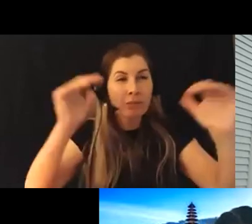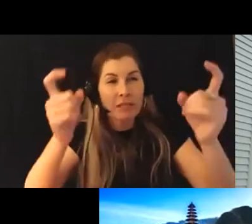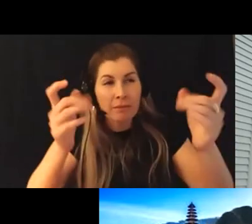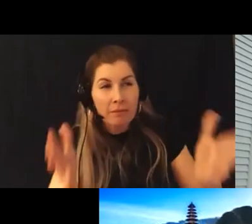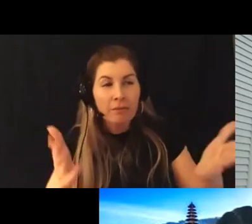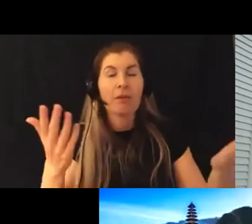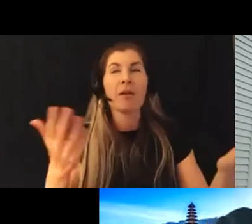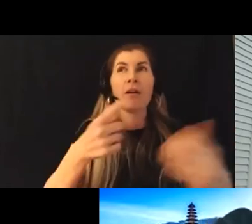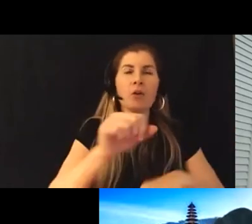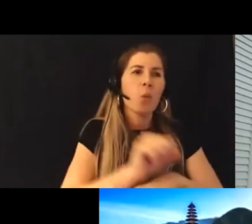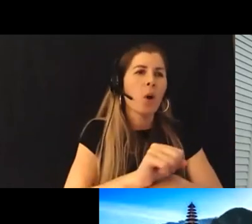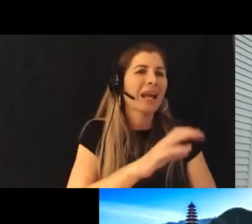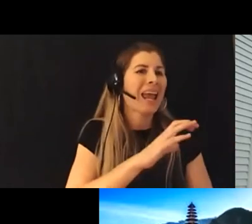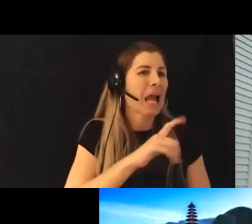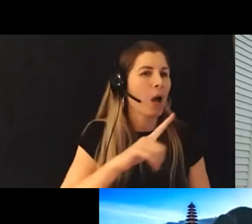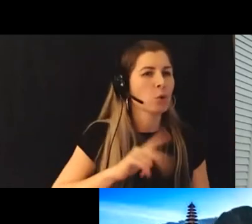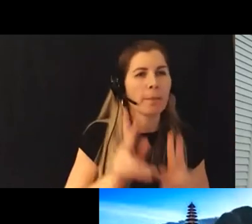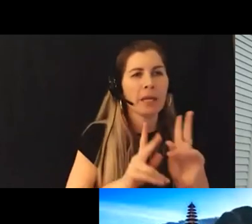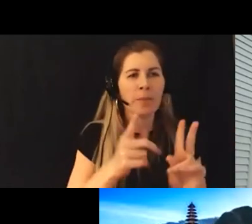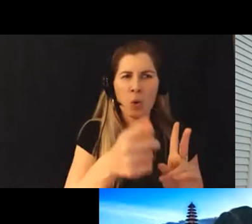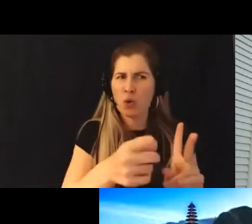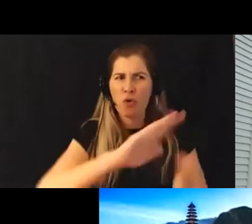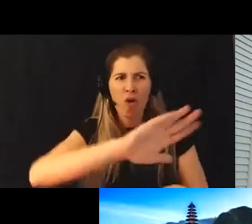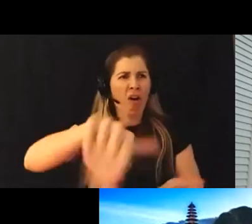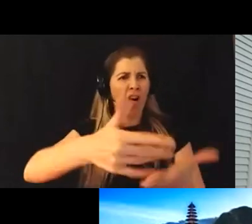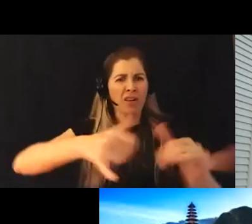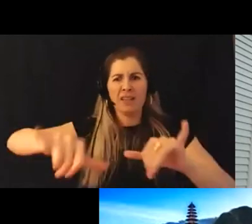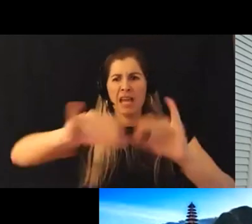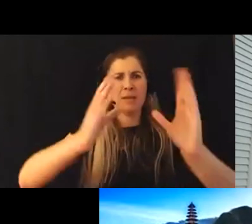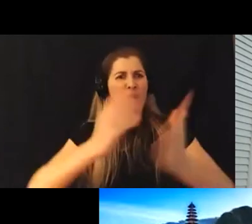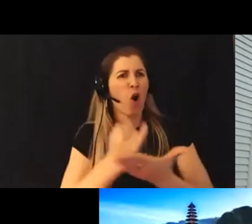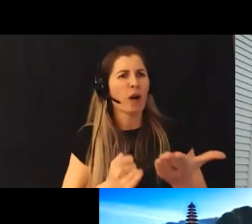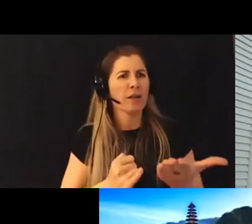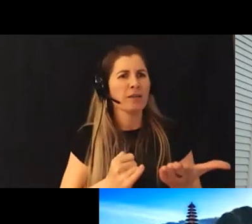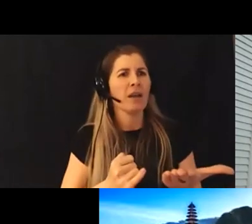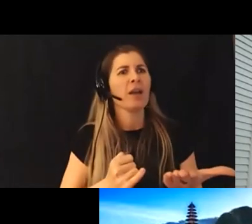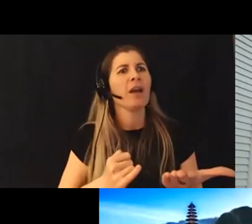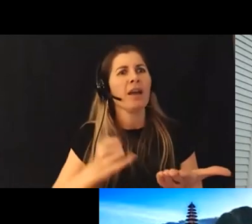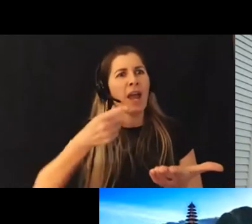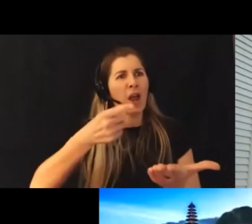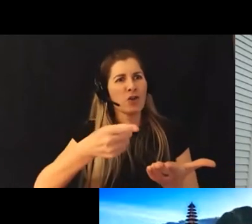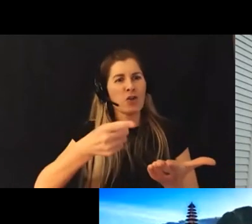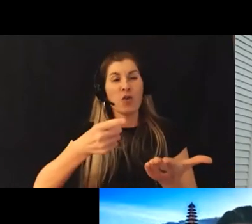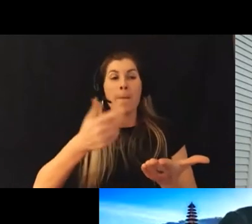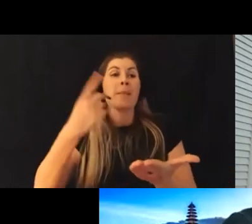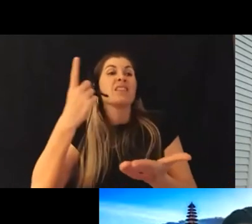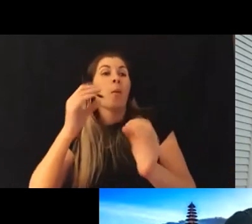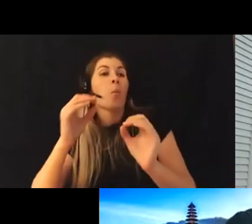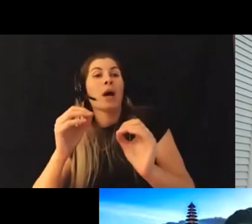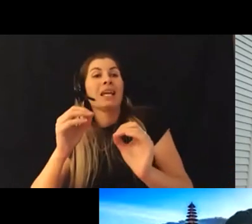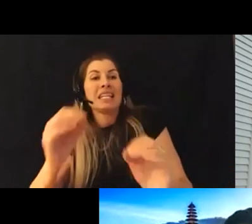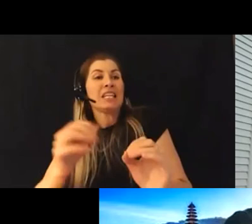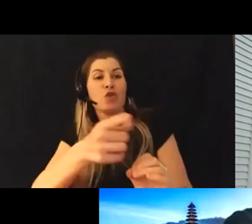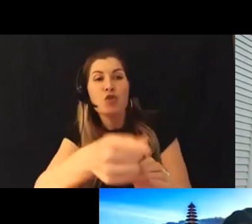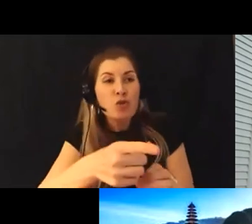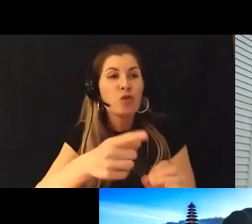that have all ended up in this space because of things that happened because of a teaching artist. I feel like everything that you said